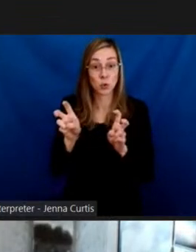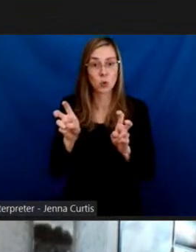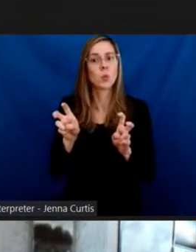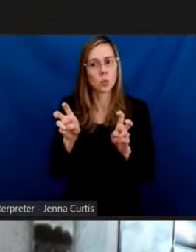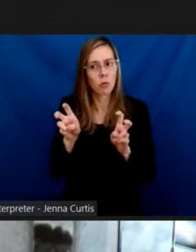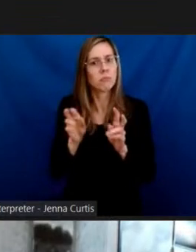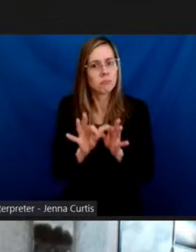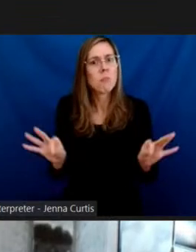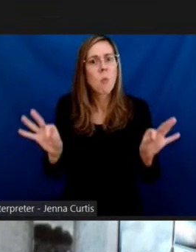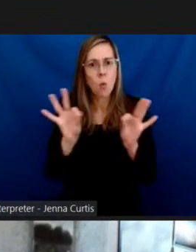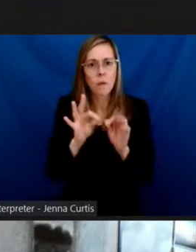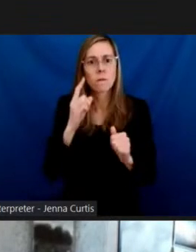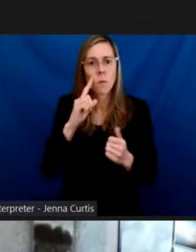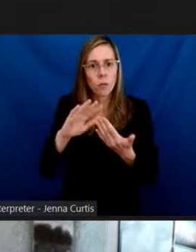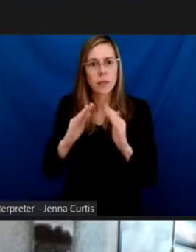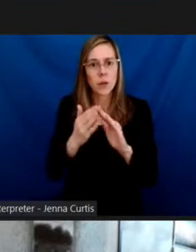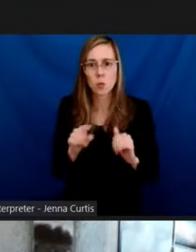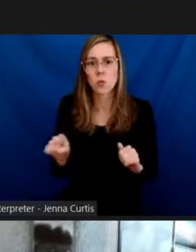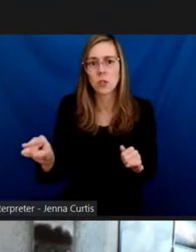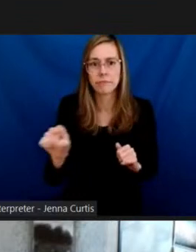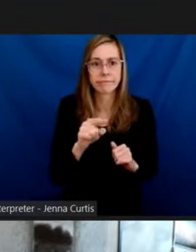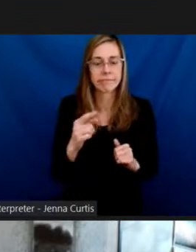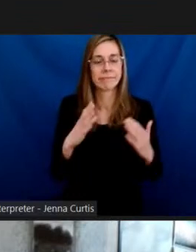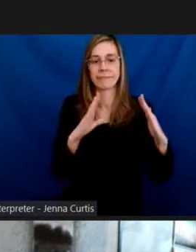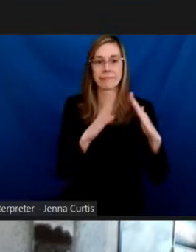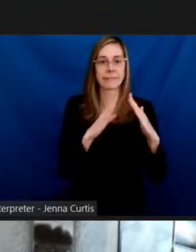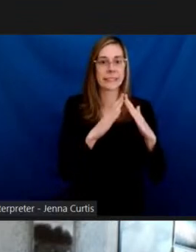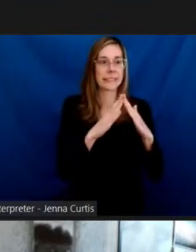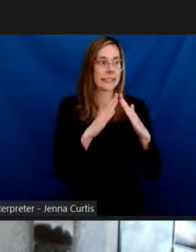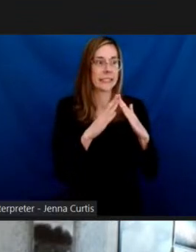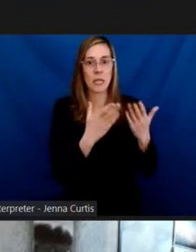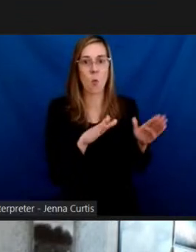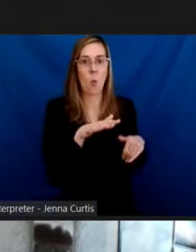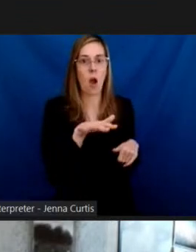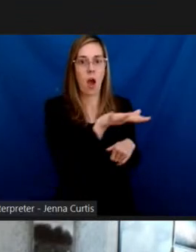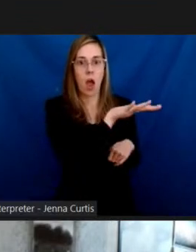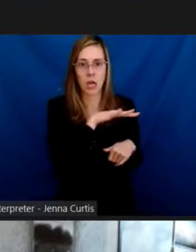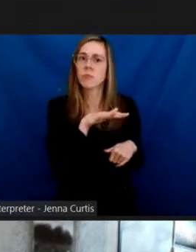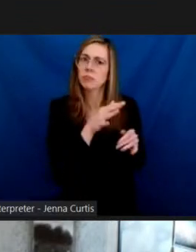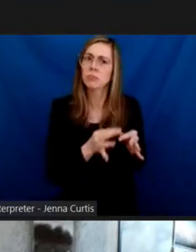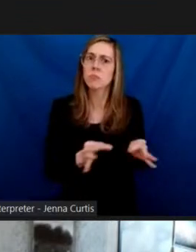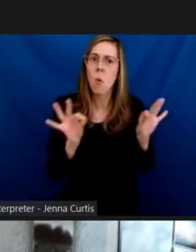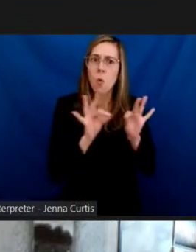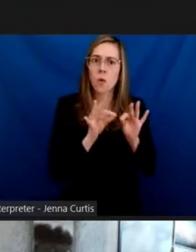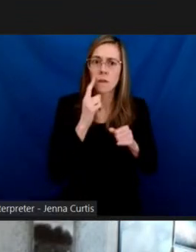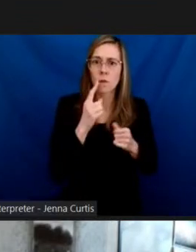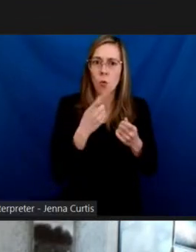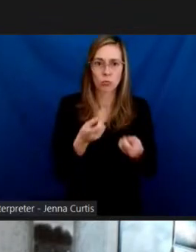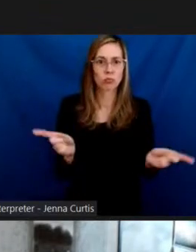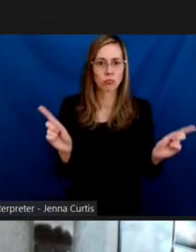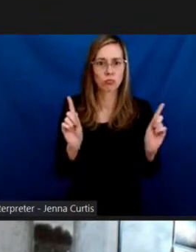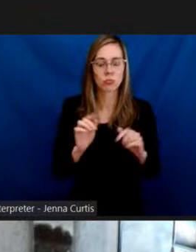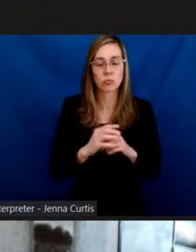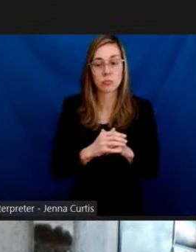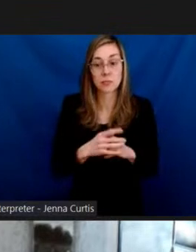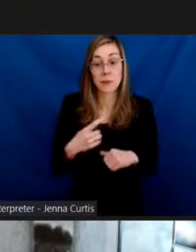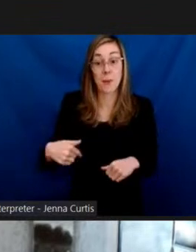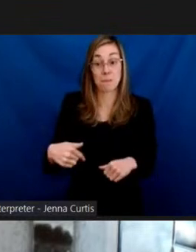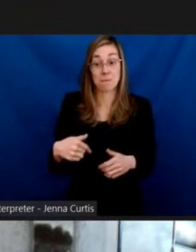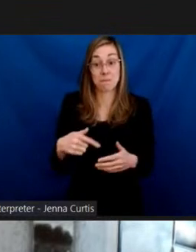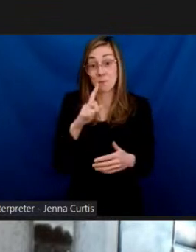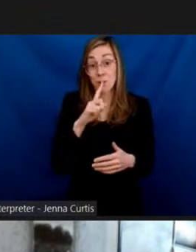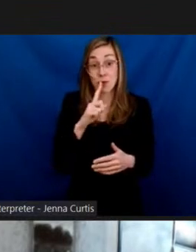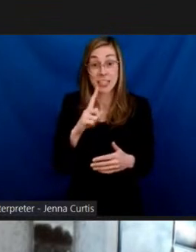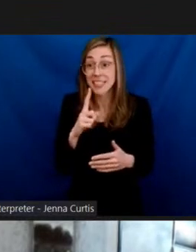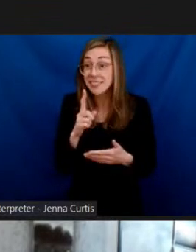to the community. It's obviously something of citywide importance, and I appreciate seeing so many, actually hundreds of people on